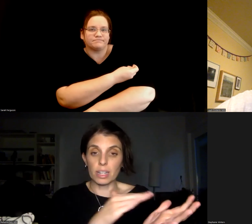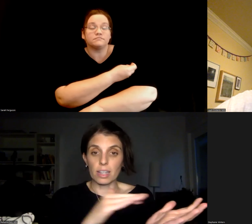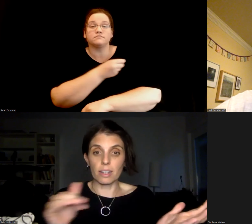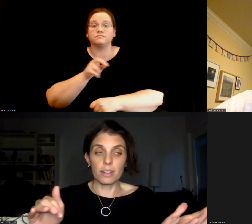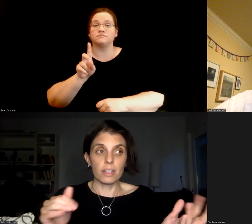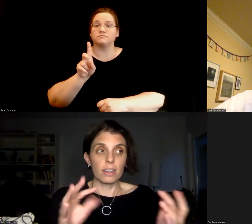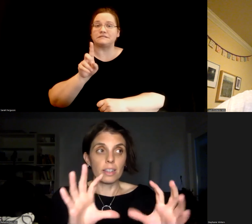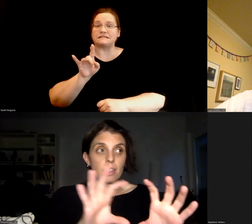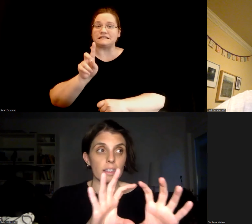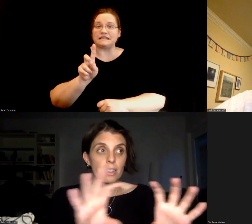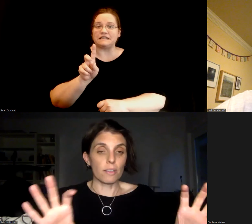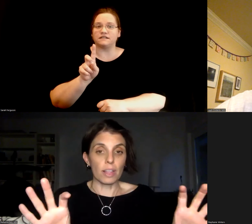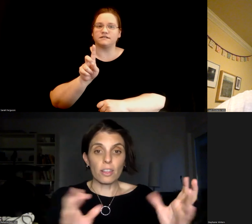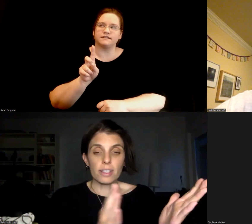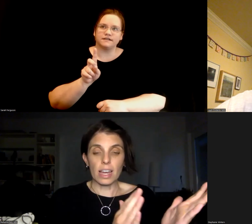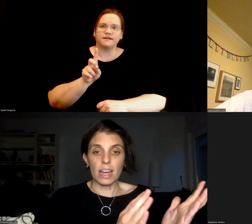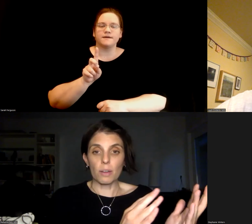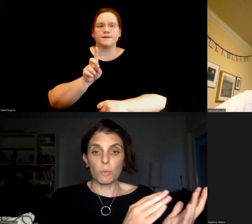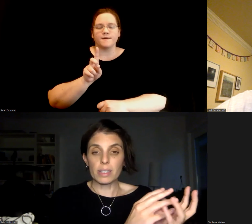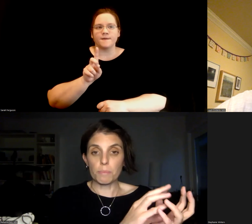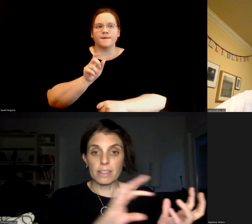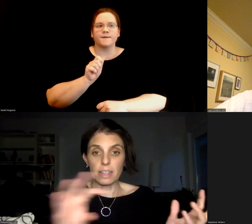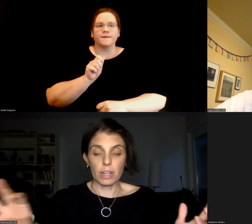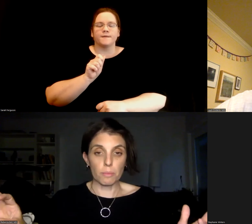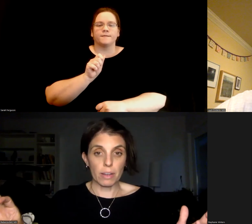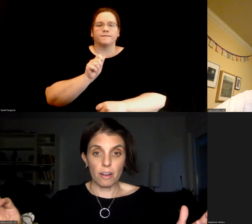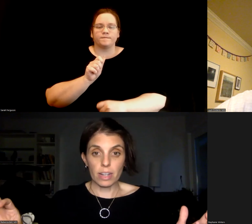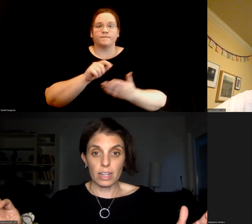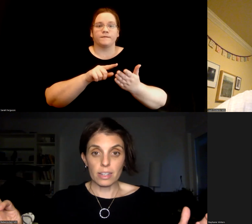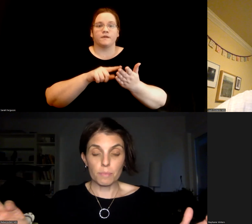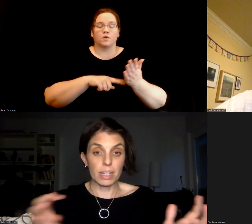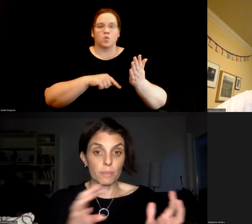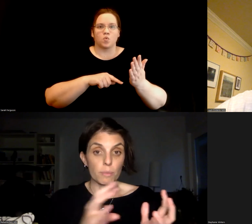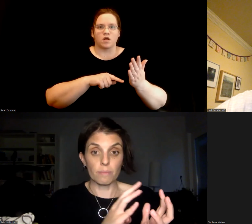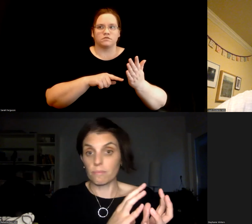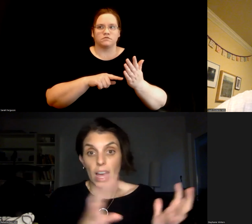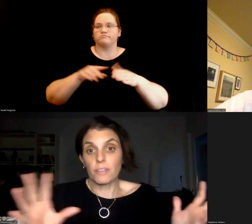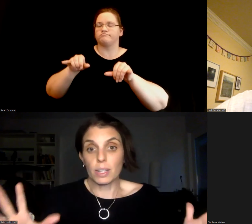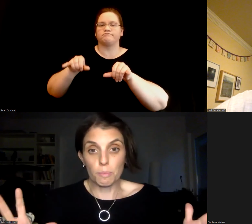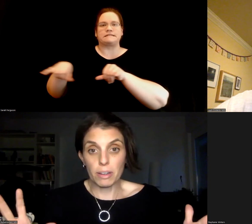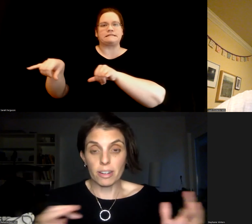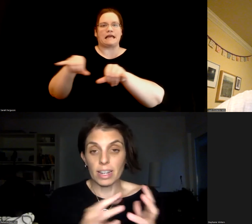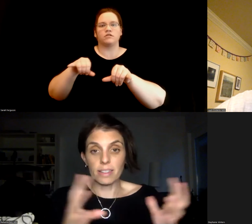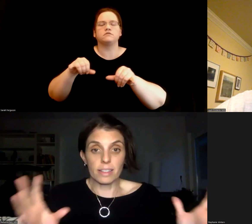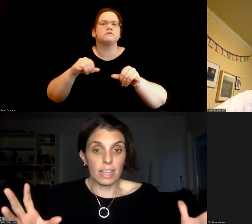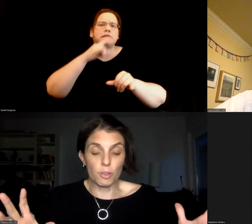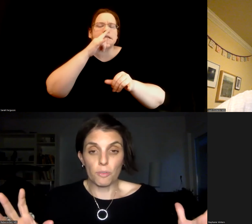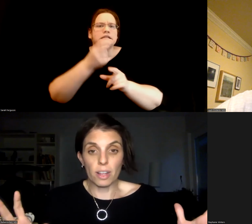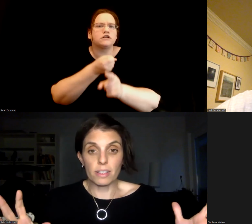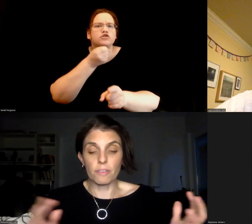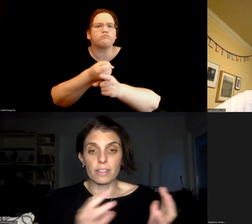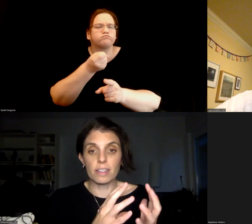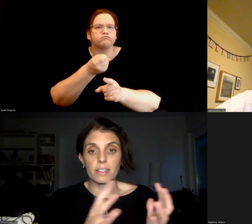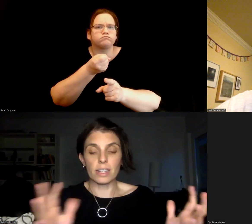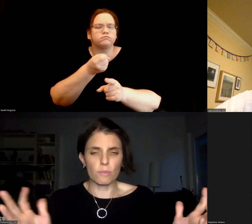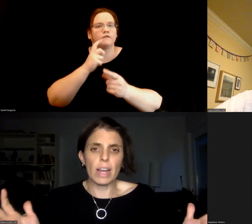a pretty, they looked at what is the baseline rate of myocarditis, because we have kids with myocarditis in this age group for